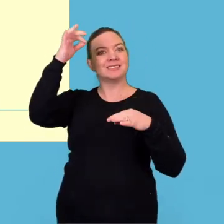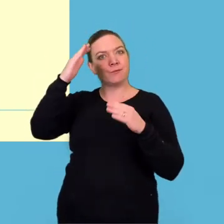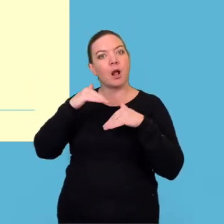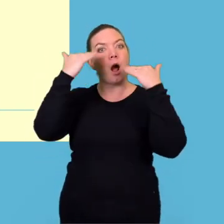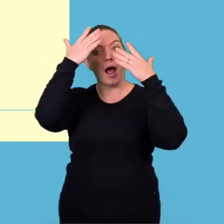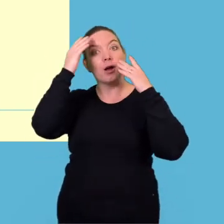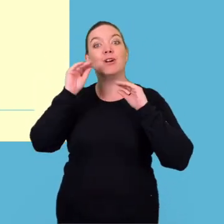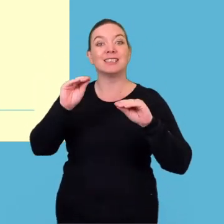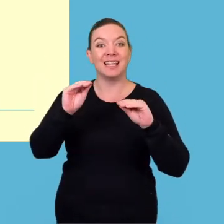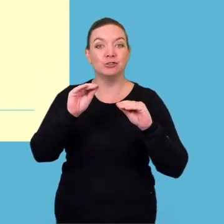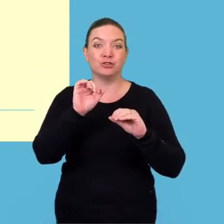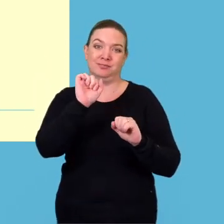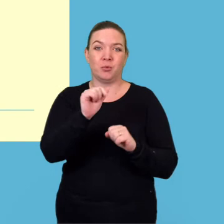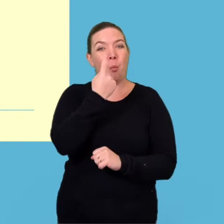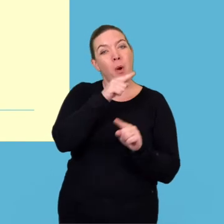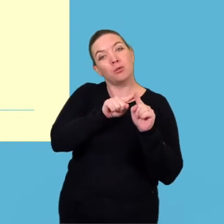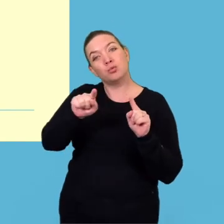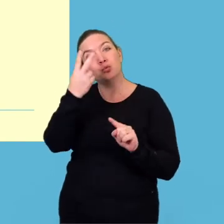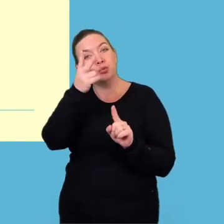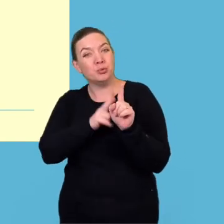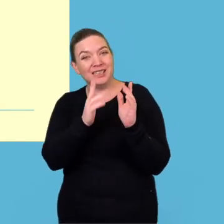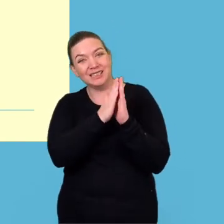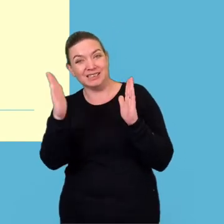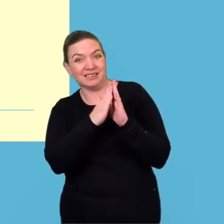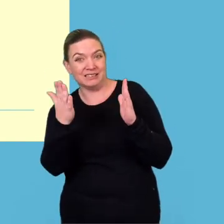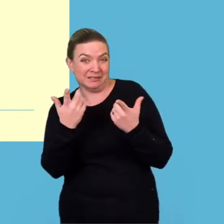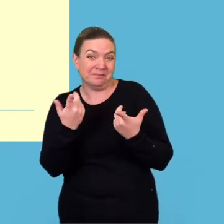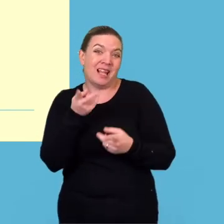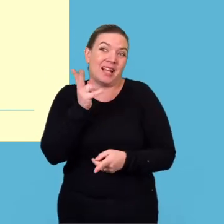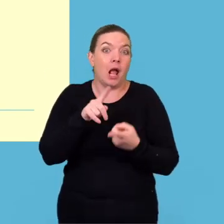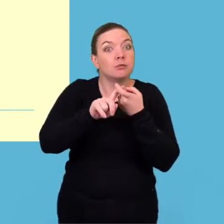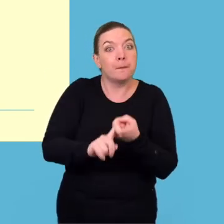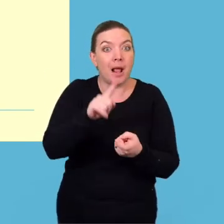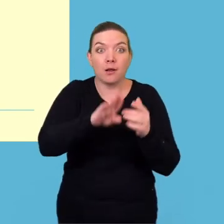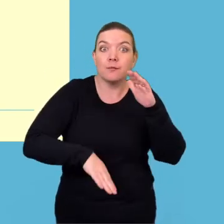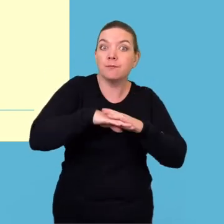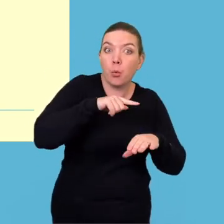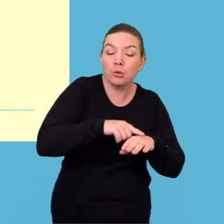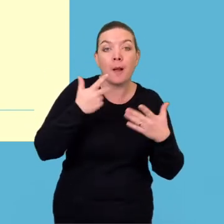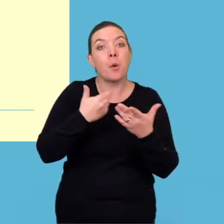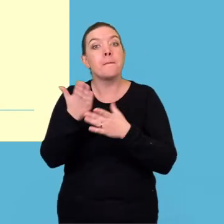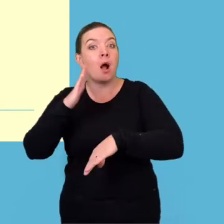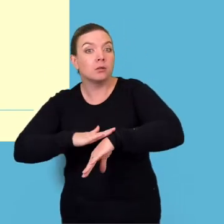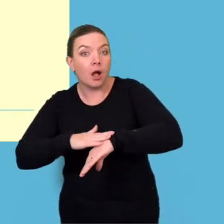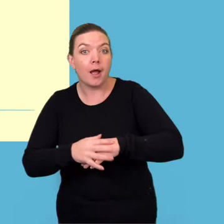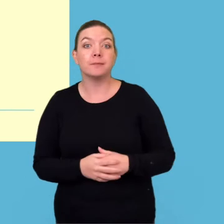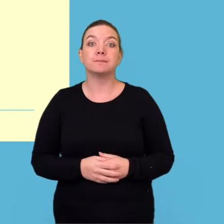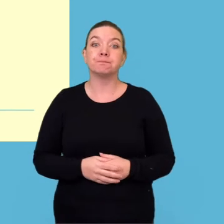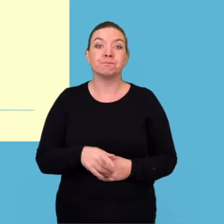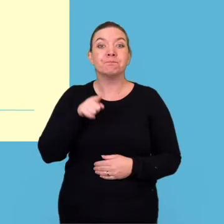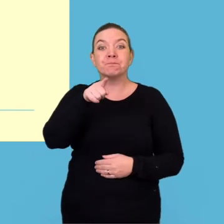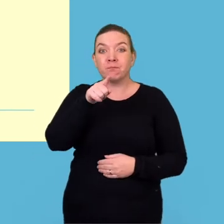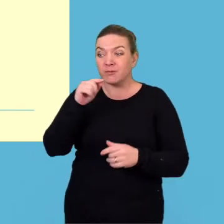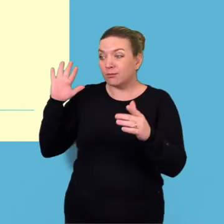which is over 1 to 2 years, again, depending on if you choose to study full or part-time. This is a particularly good option if you're